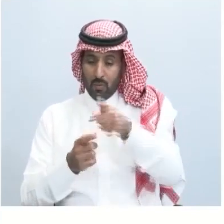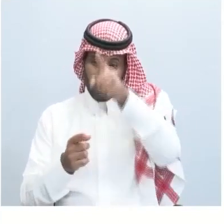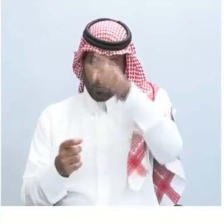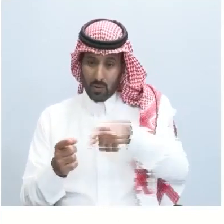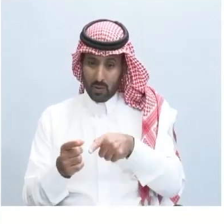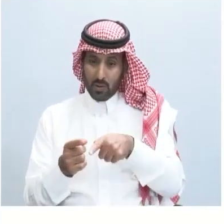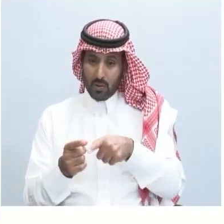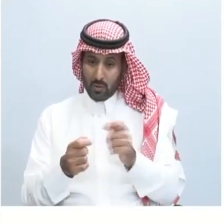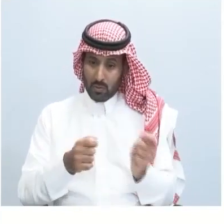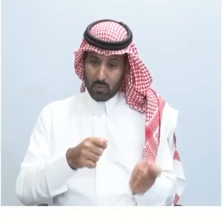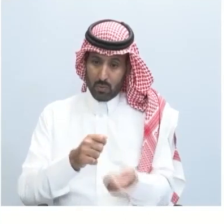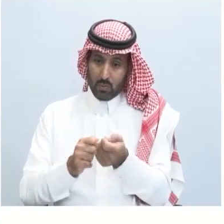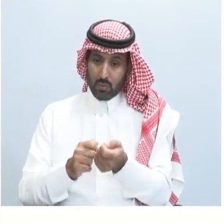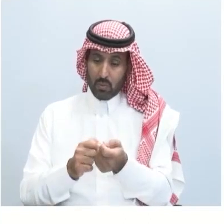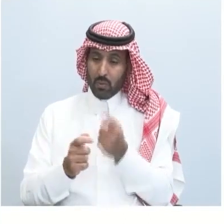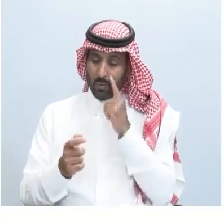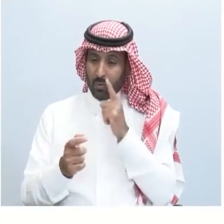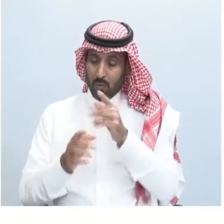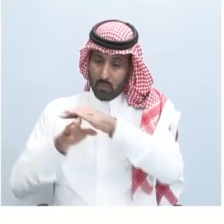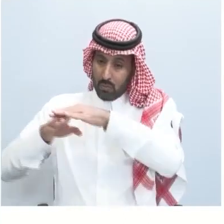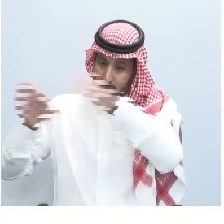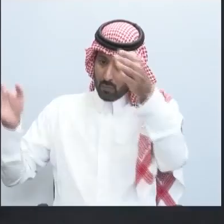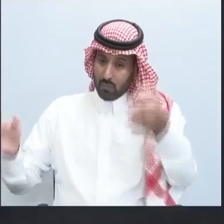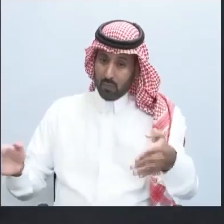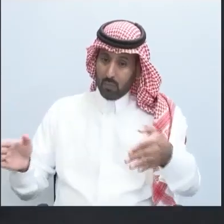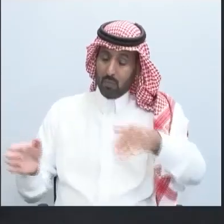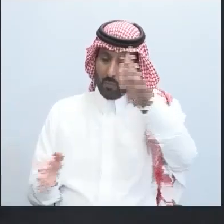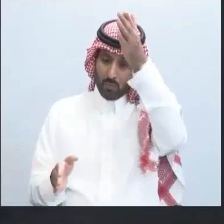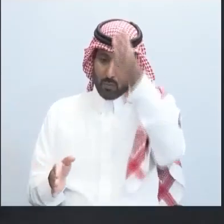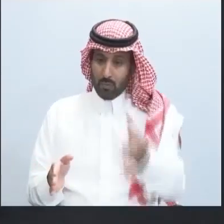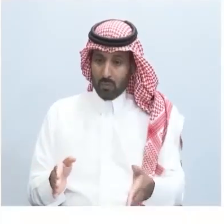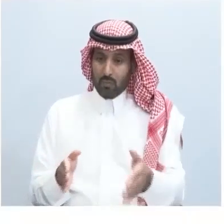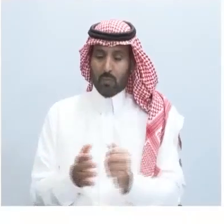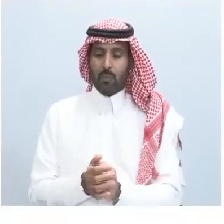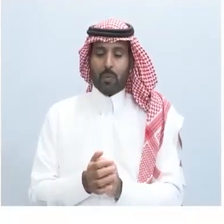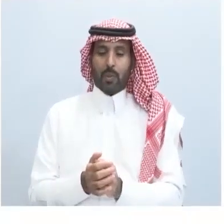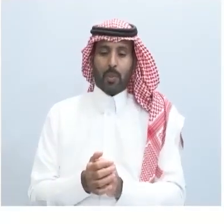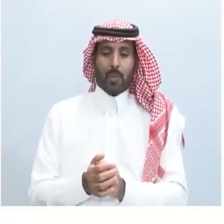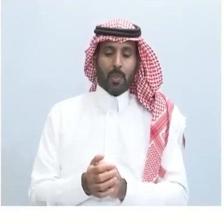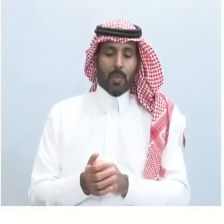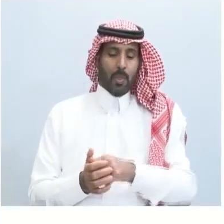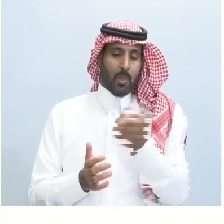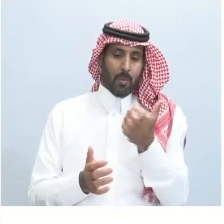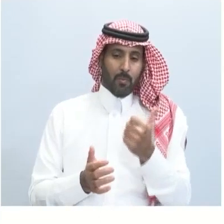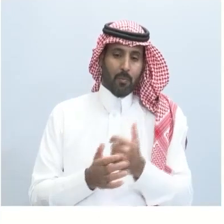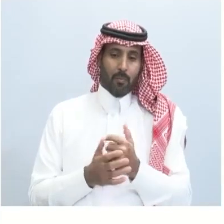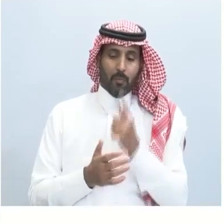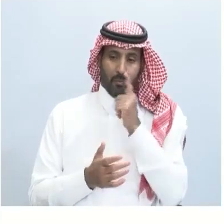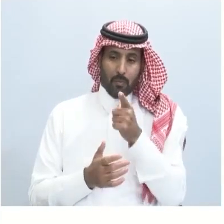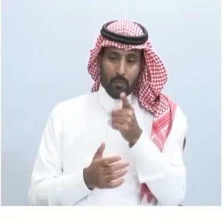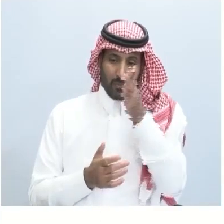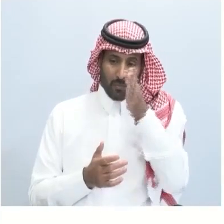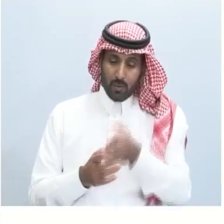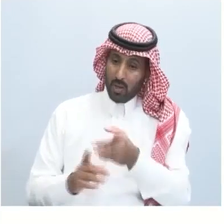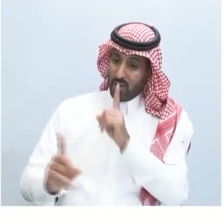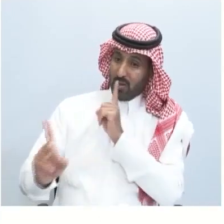this is here, number five, as you can see. This is the goal line. Number six, right in